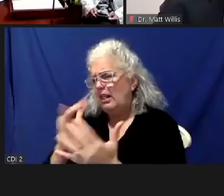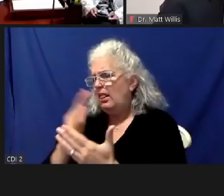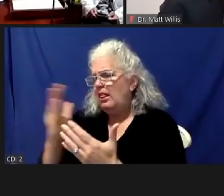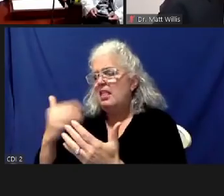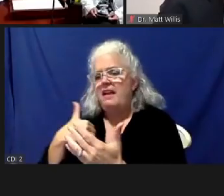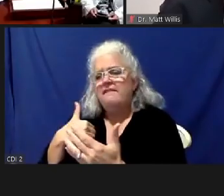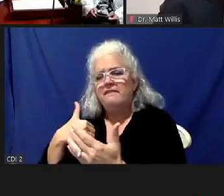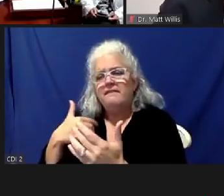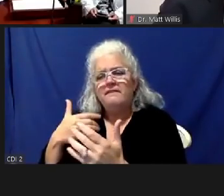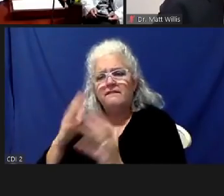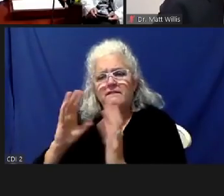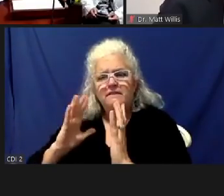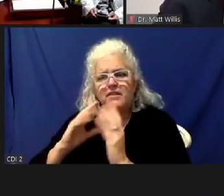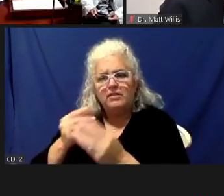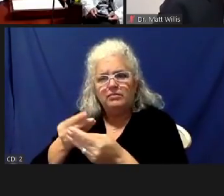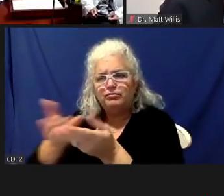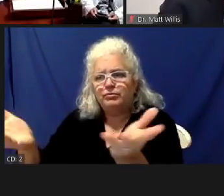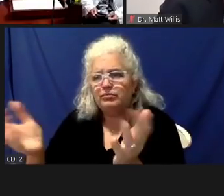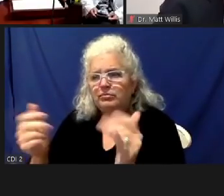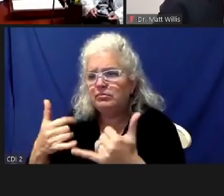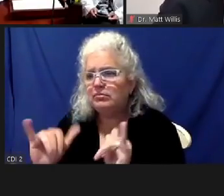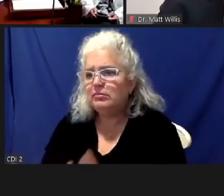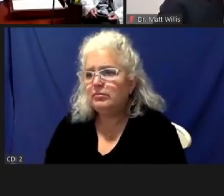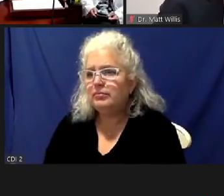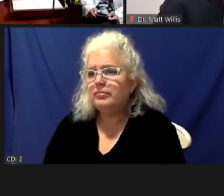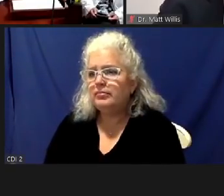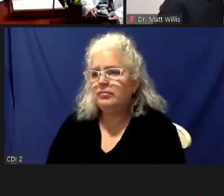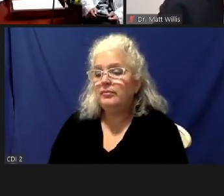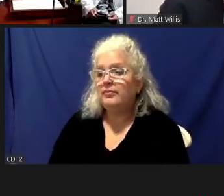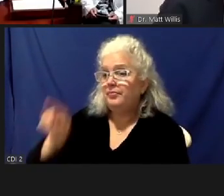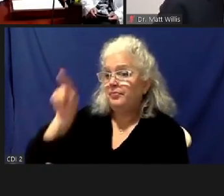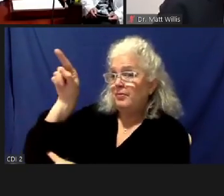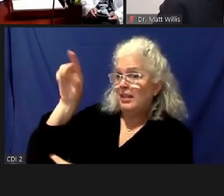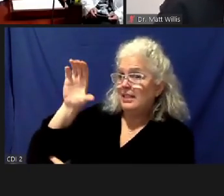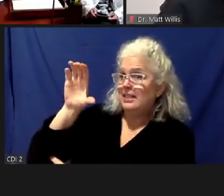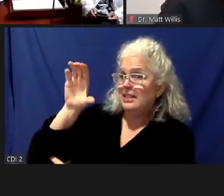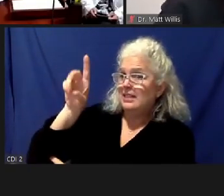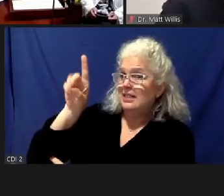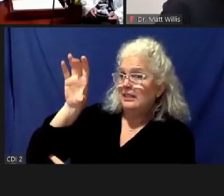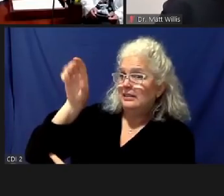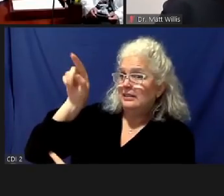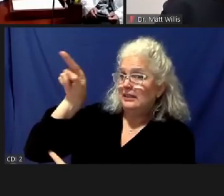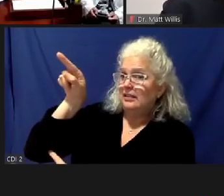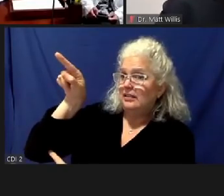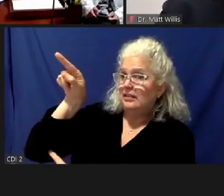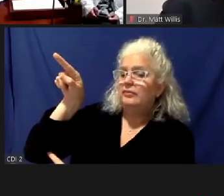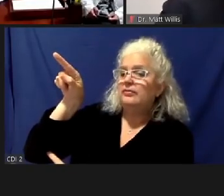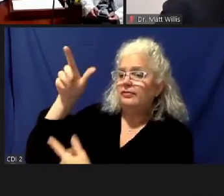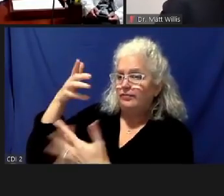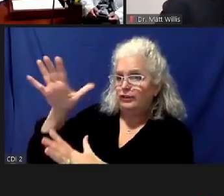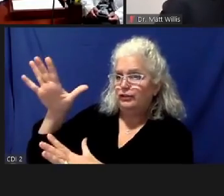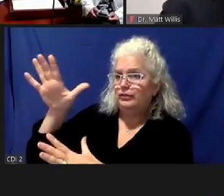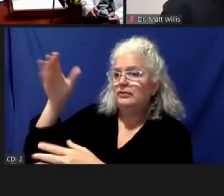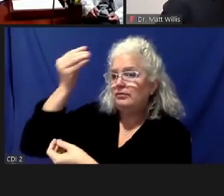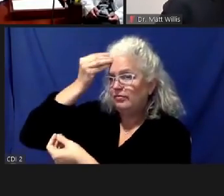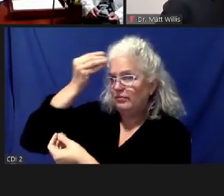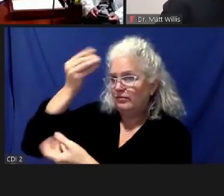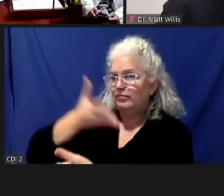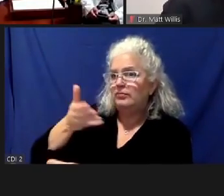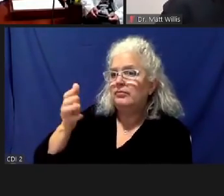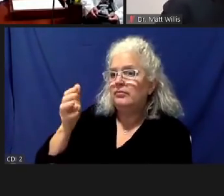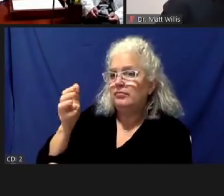clarity that if you get the second dose roughly 42 days or 6 weeks after the first dose, you're in good